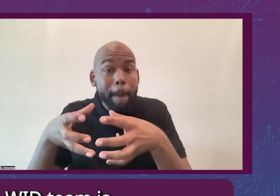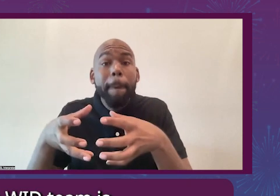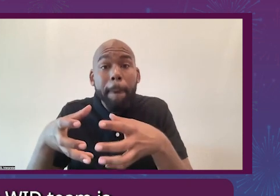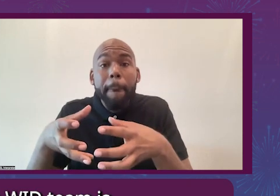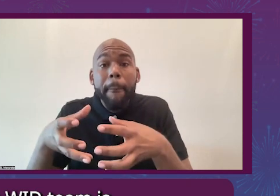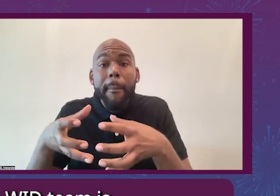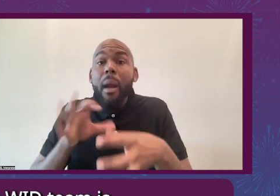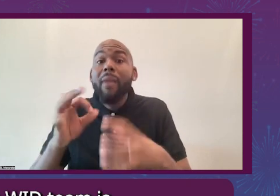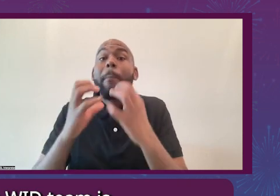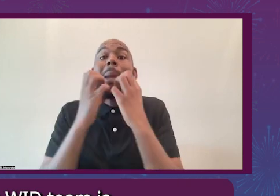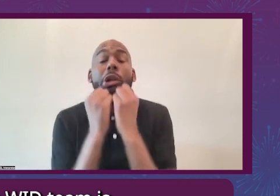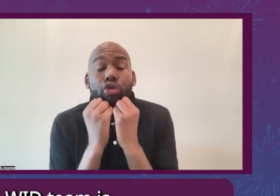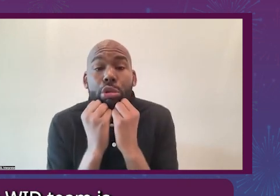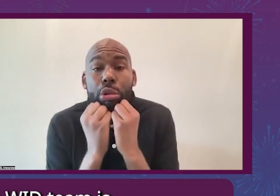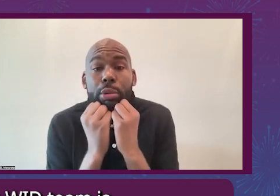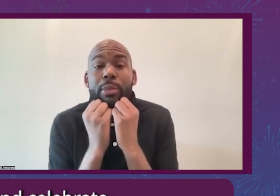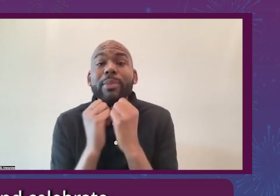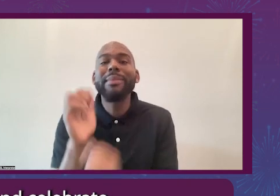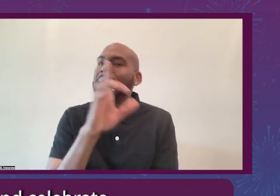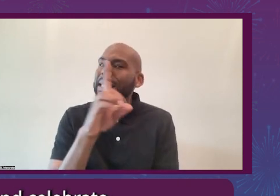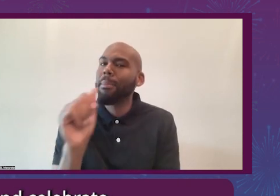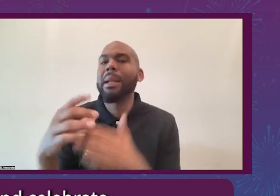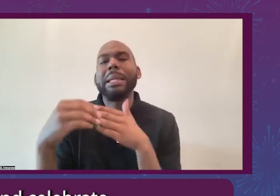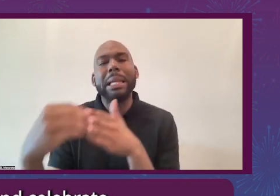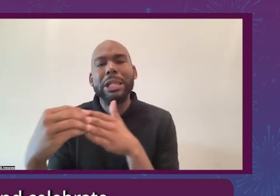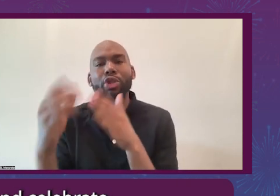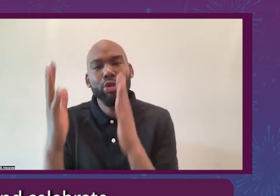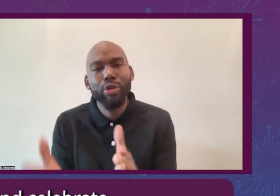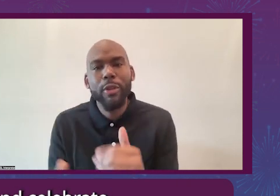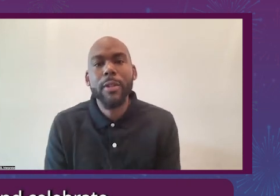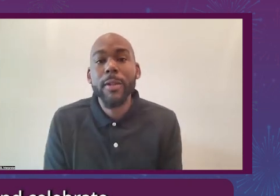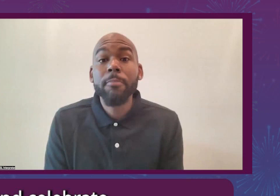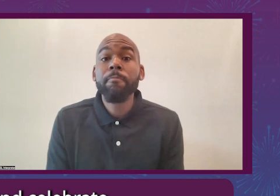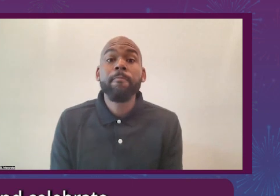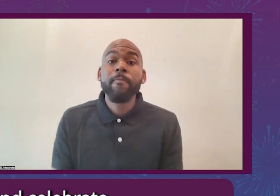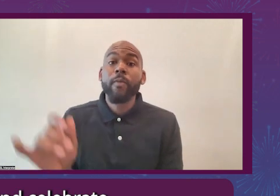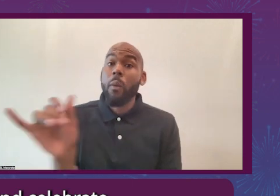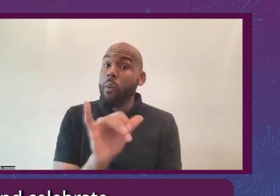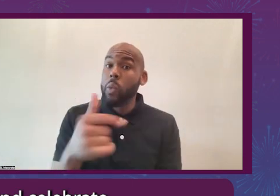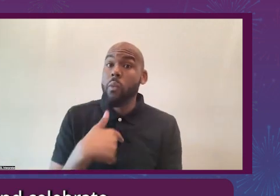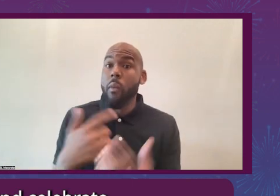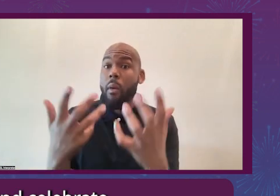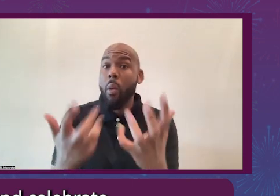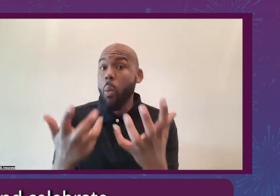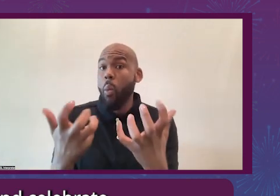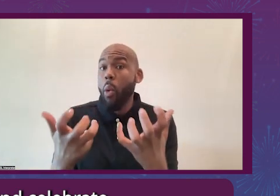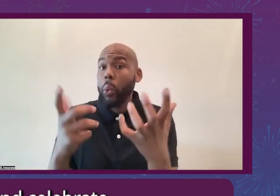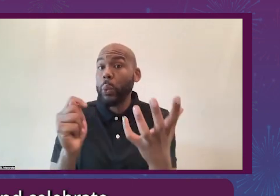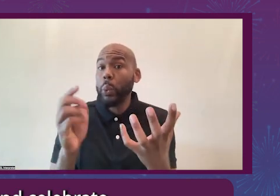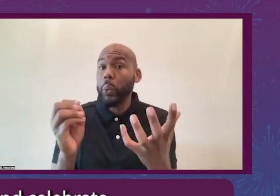of passionate disability leaders. I also want